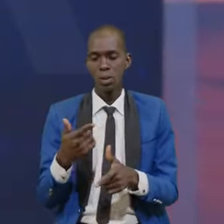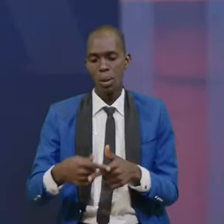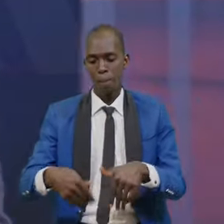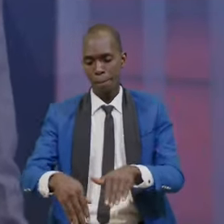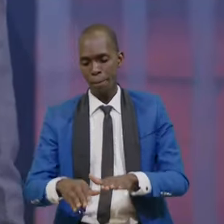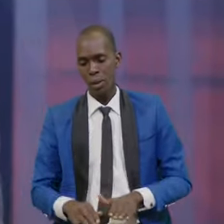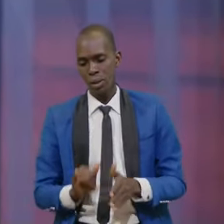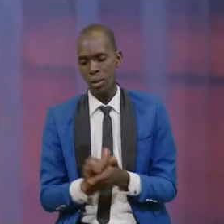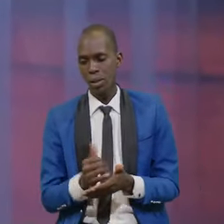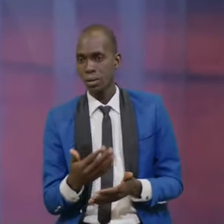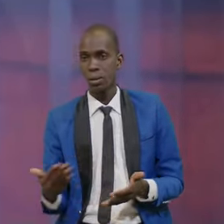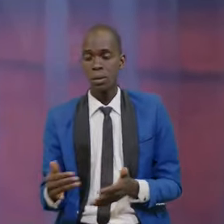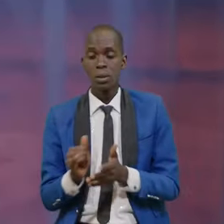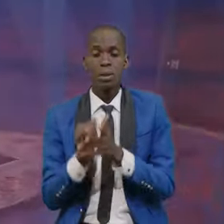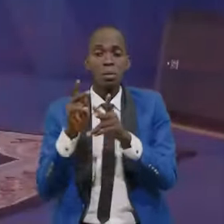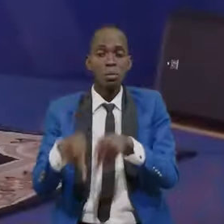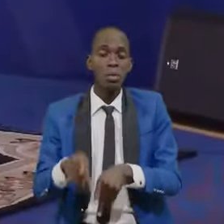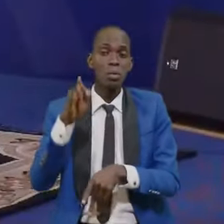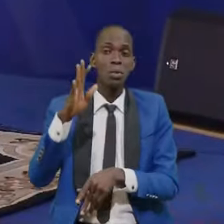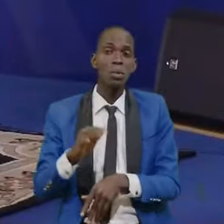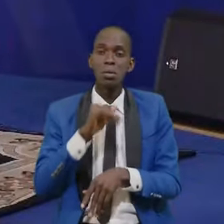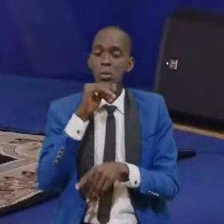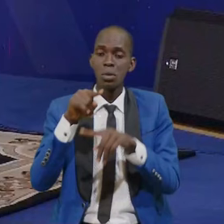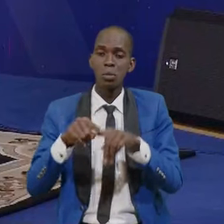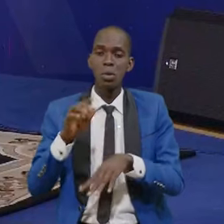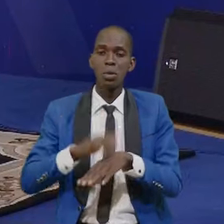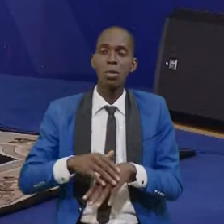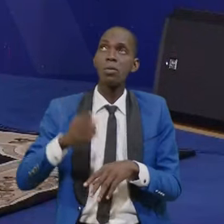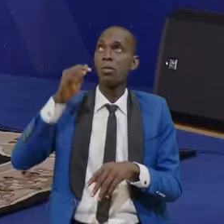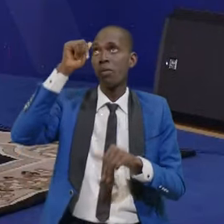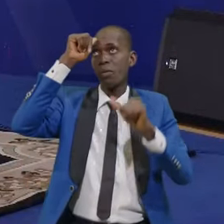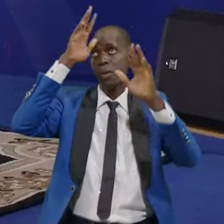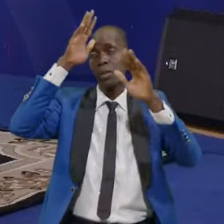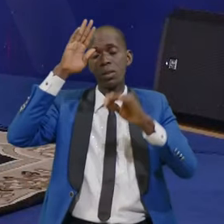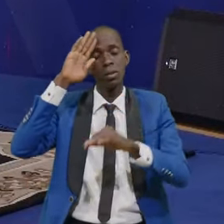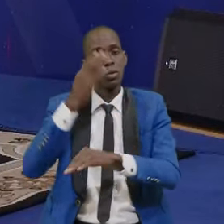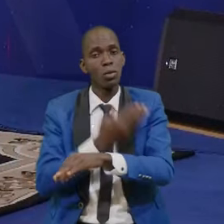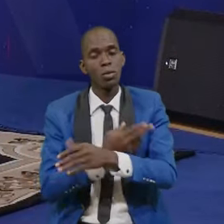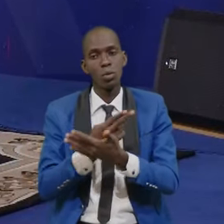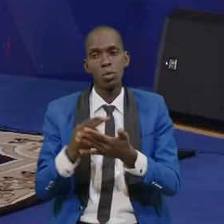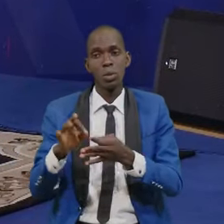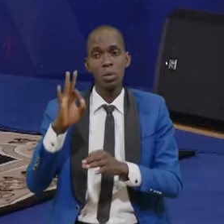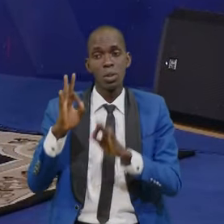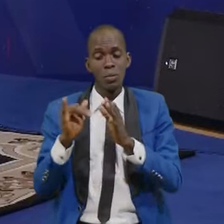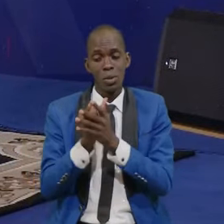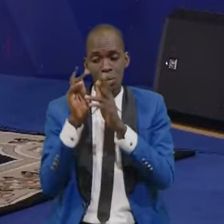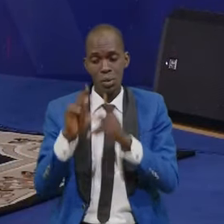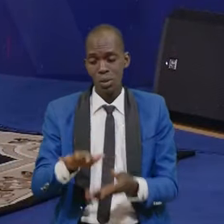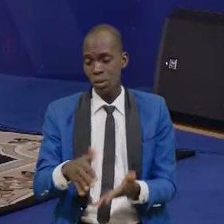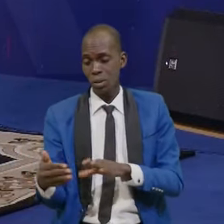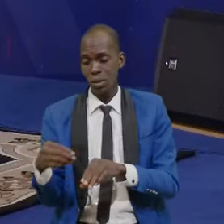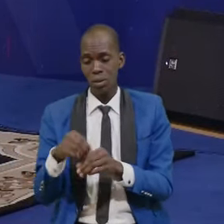not depending on the Father, on the Son, on the Holy Ghost. If he dies in that